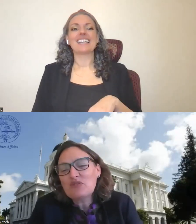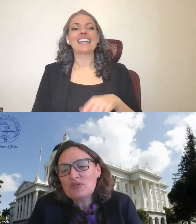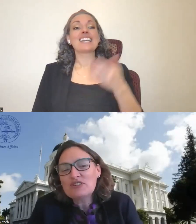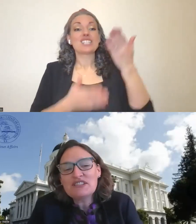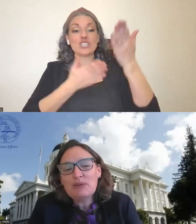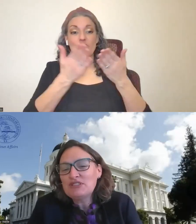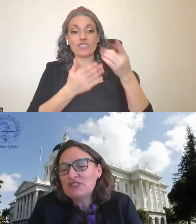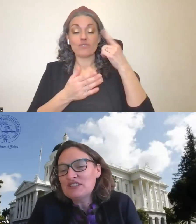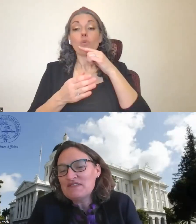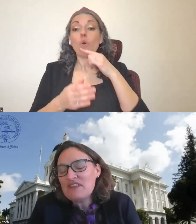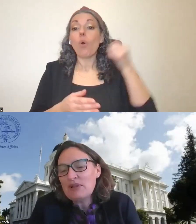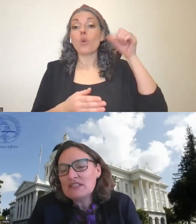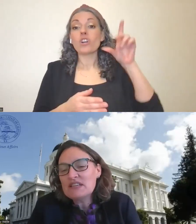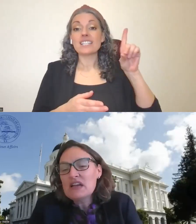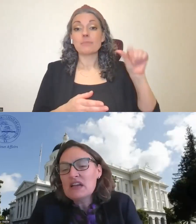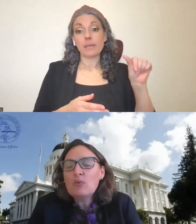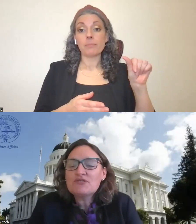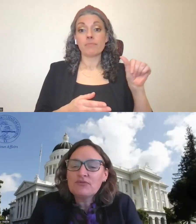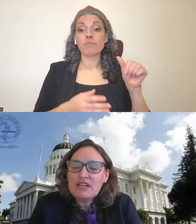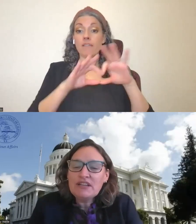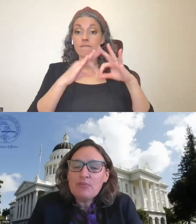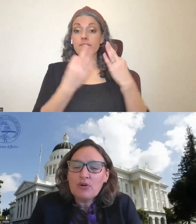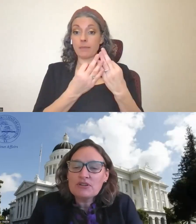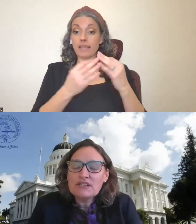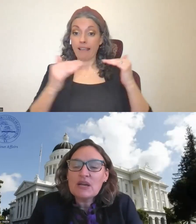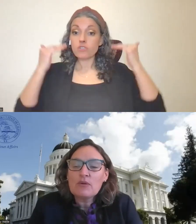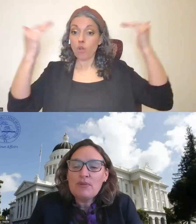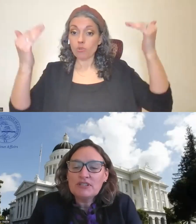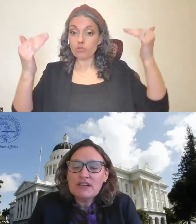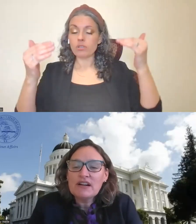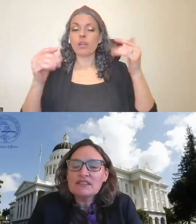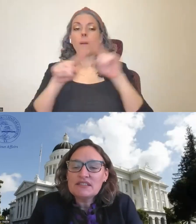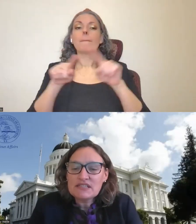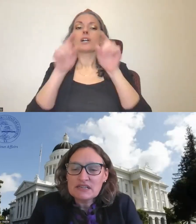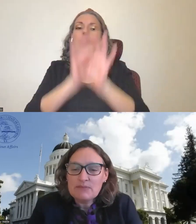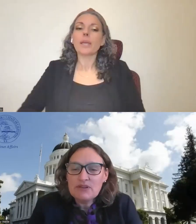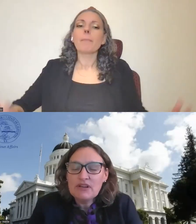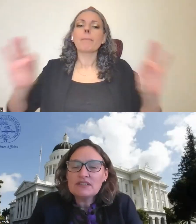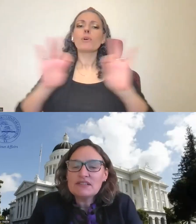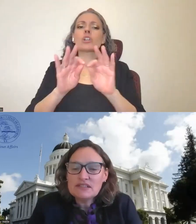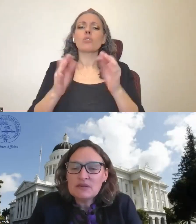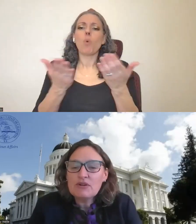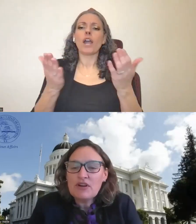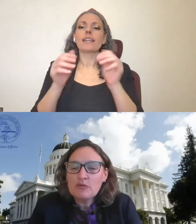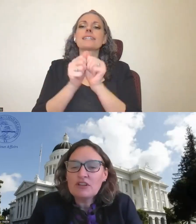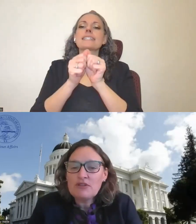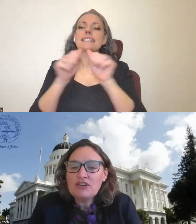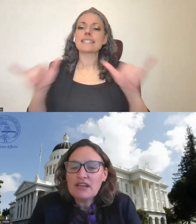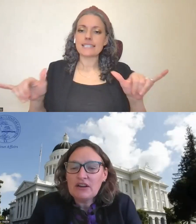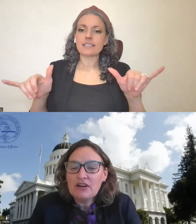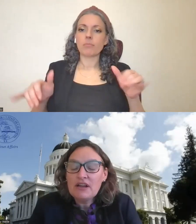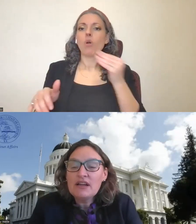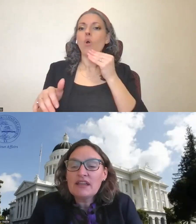services for older disabled adults and families. But what's really important is that we're building a system of home and